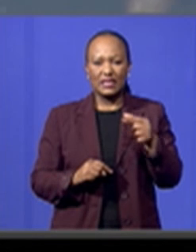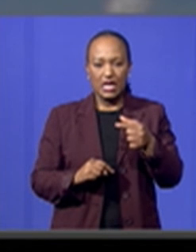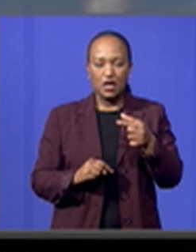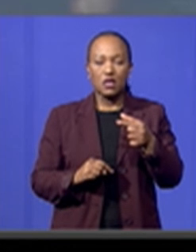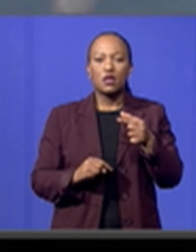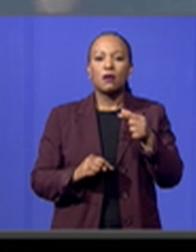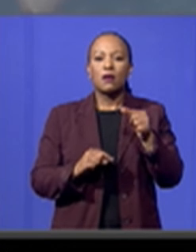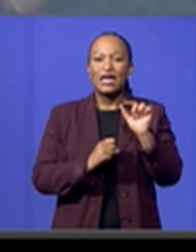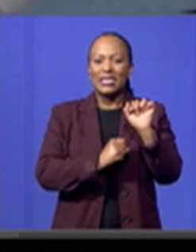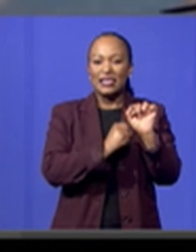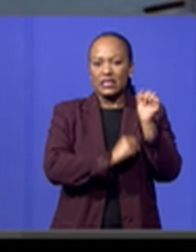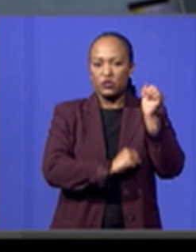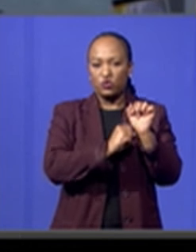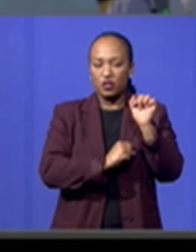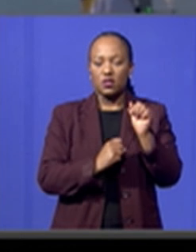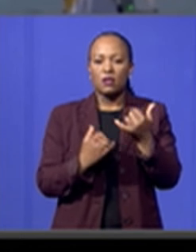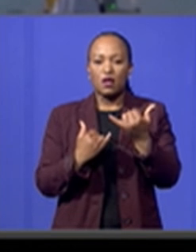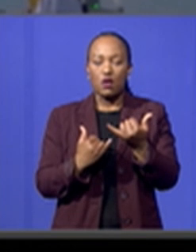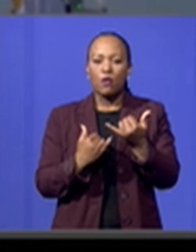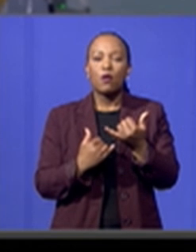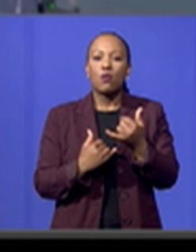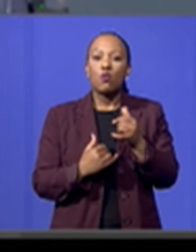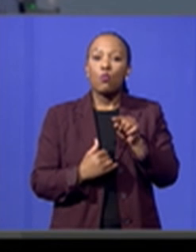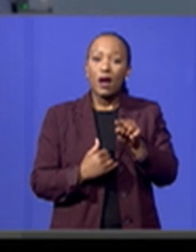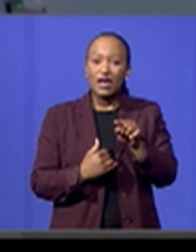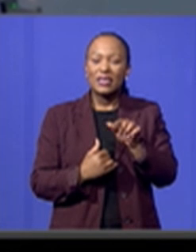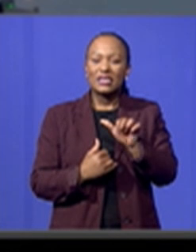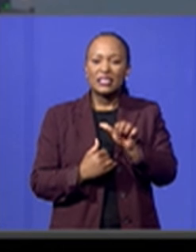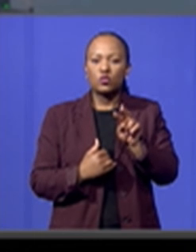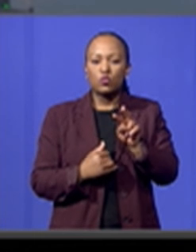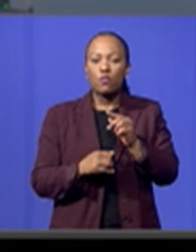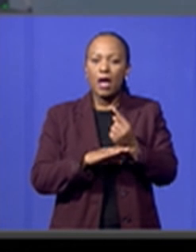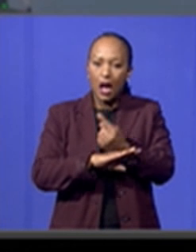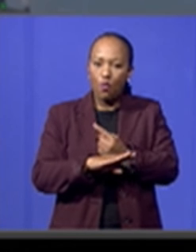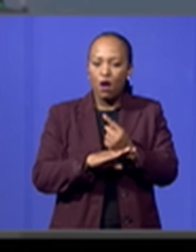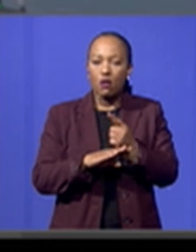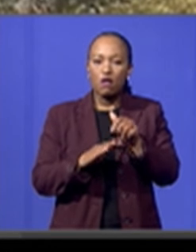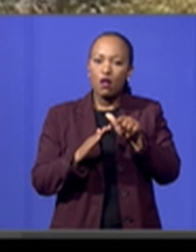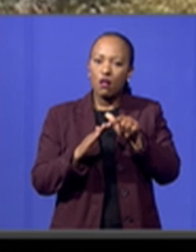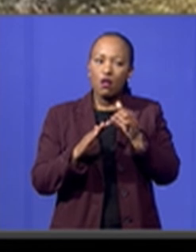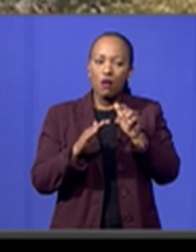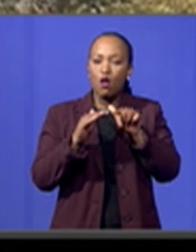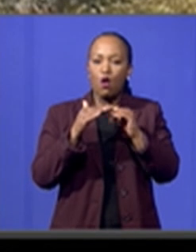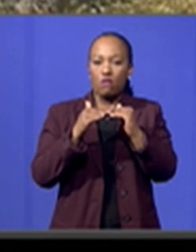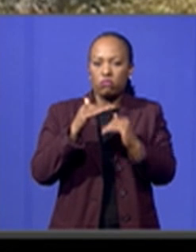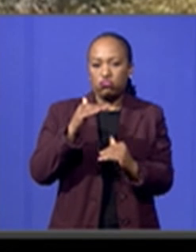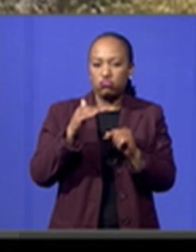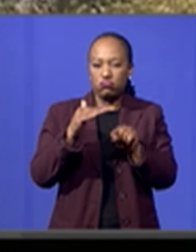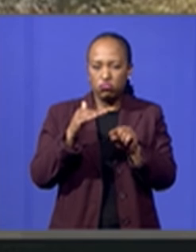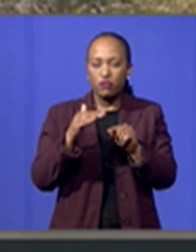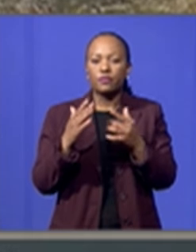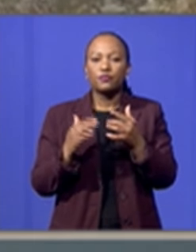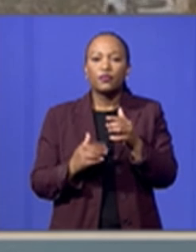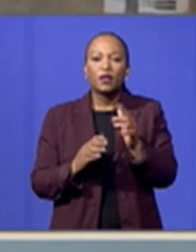low tariff of 62 cents per kilowatt hour, which is well below cost, is only being offered to